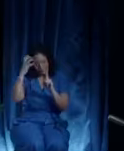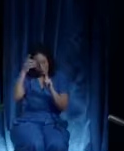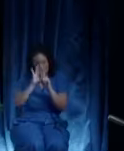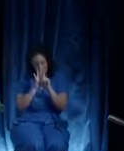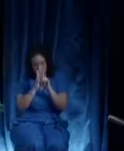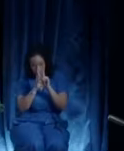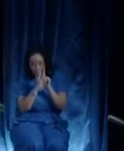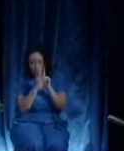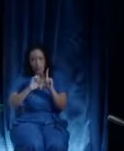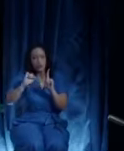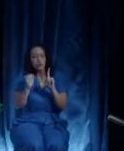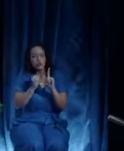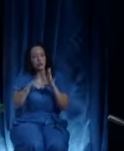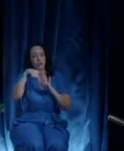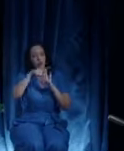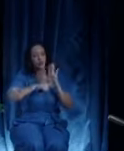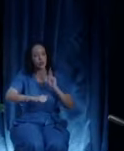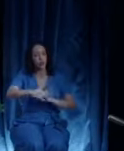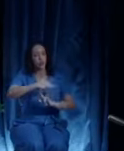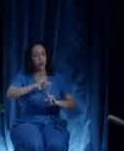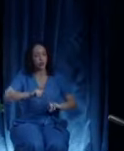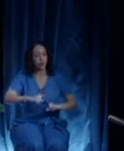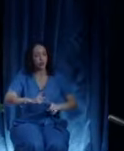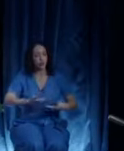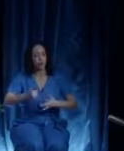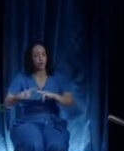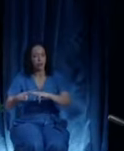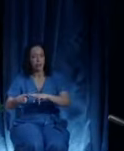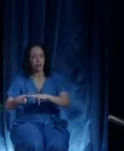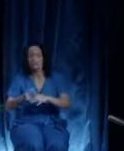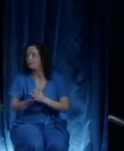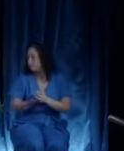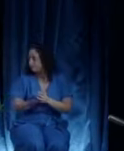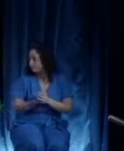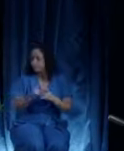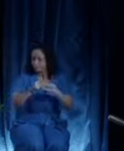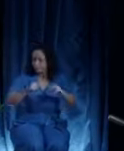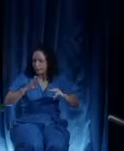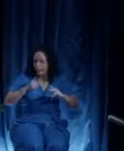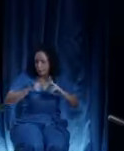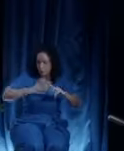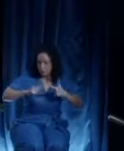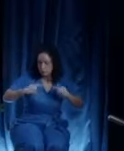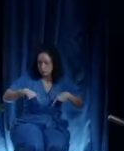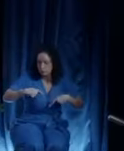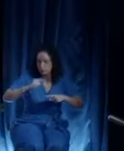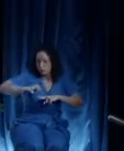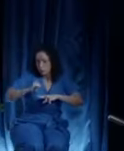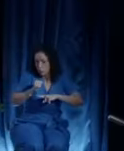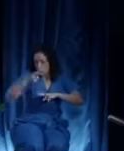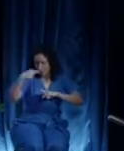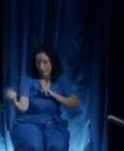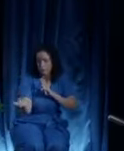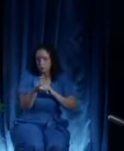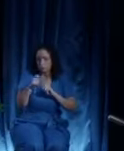has different etiquette to the English court. So if you want to continue to allow Scots to be able to access their monarch as they